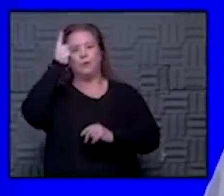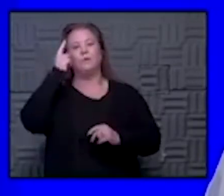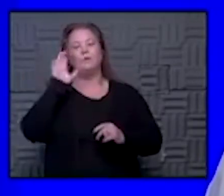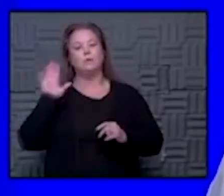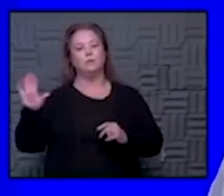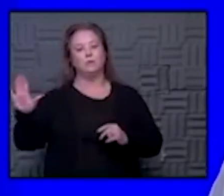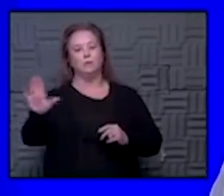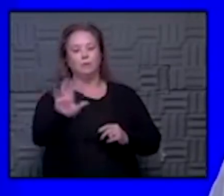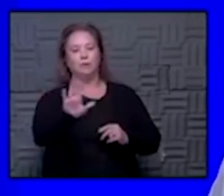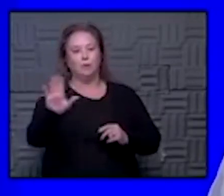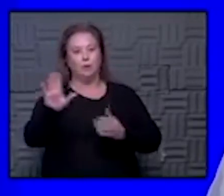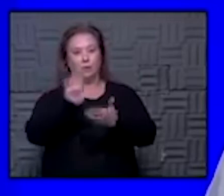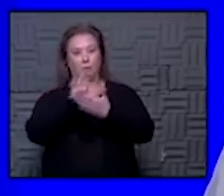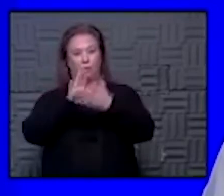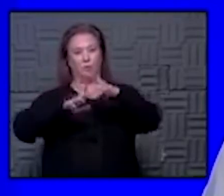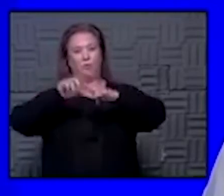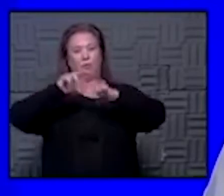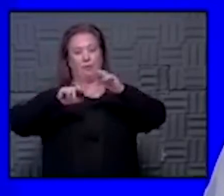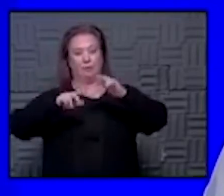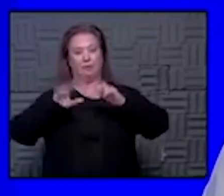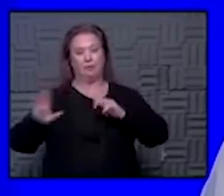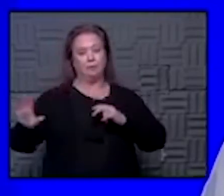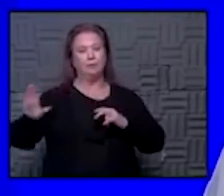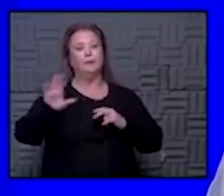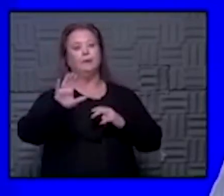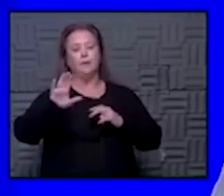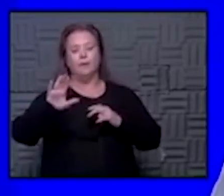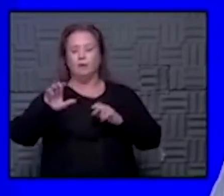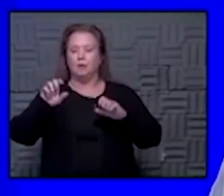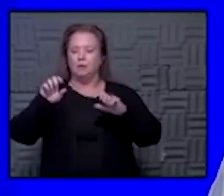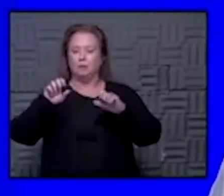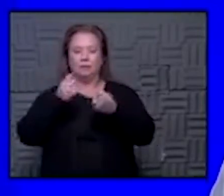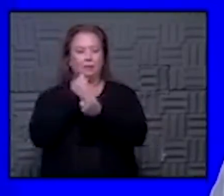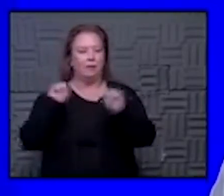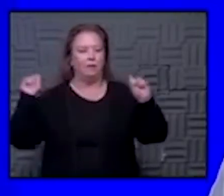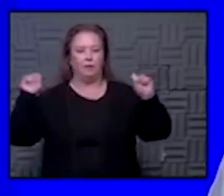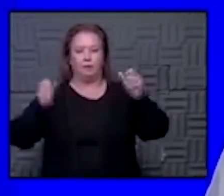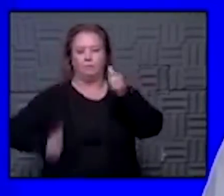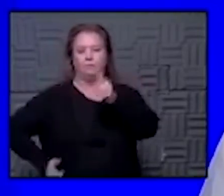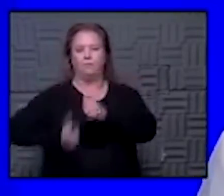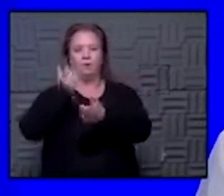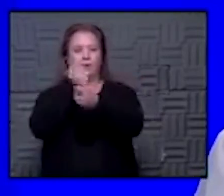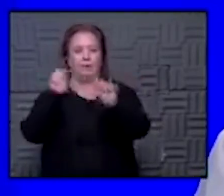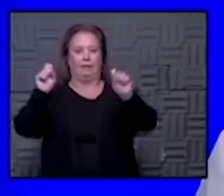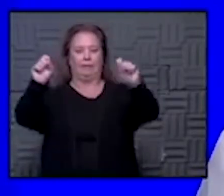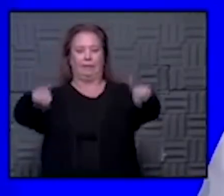that a lot of the school buildings have taken as much safety measures and precautions